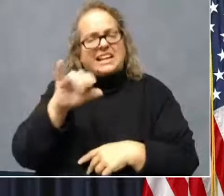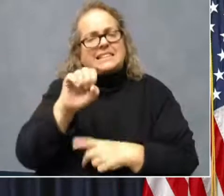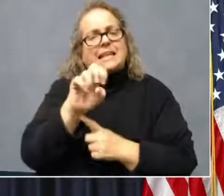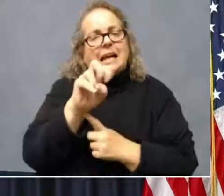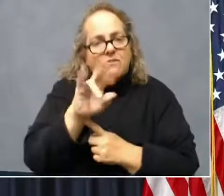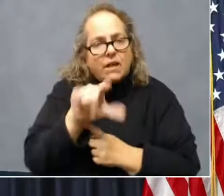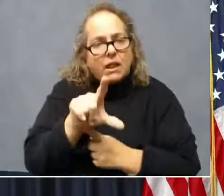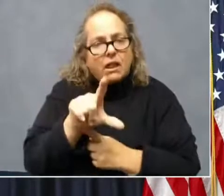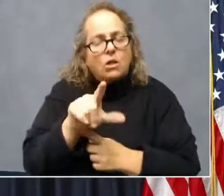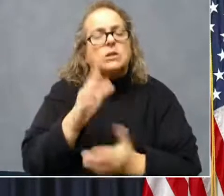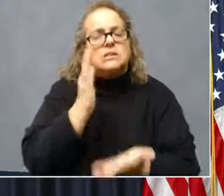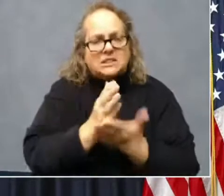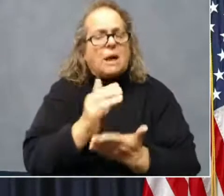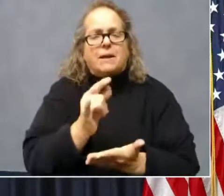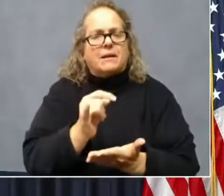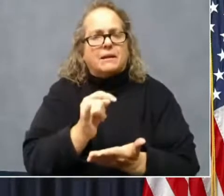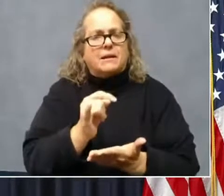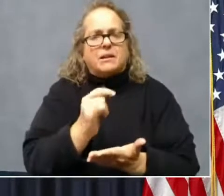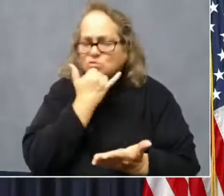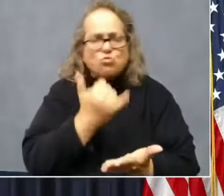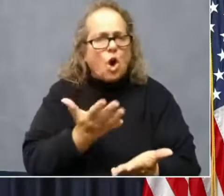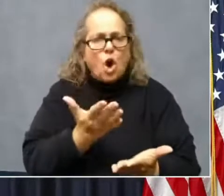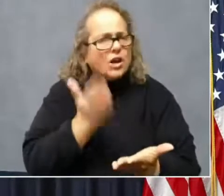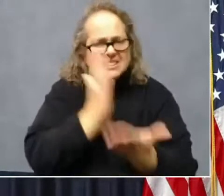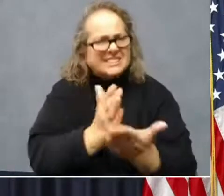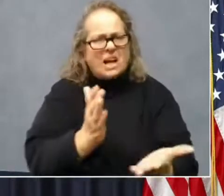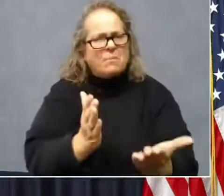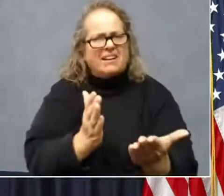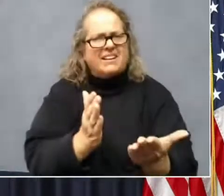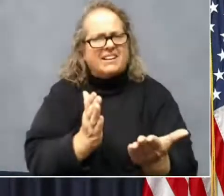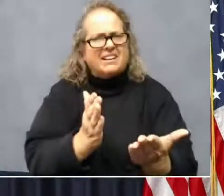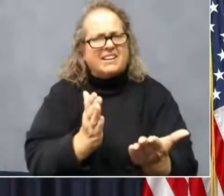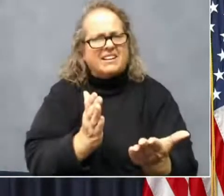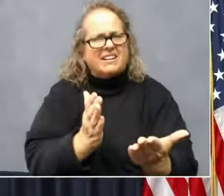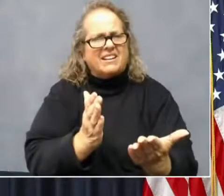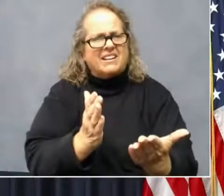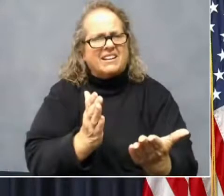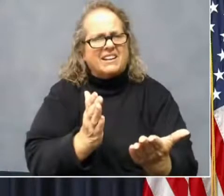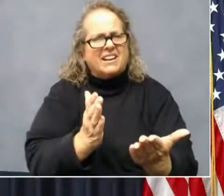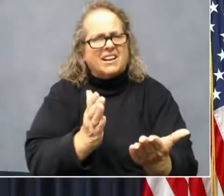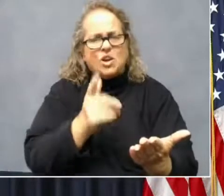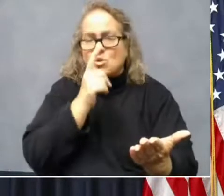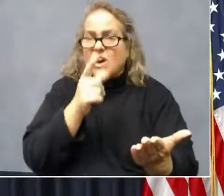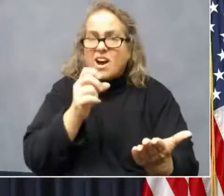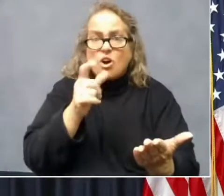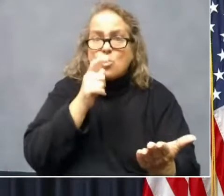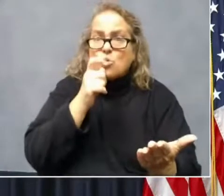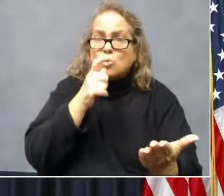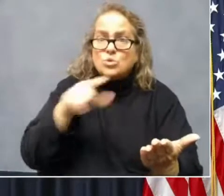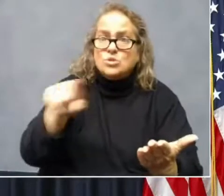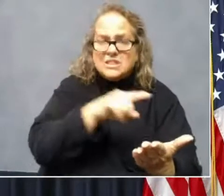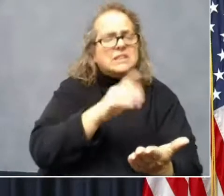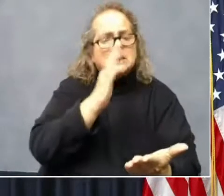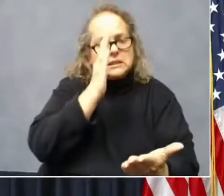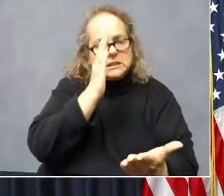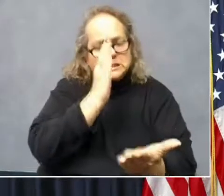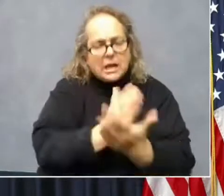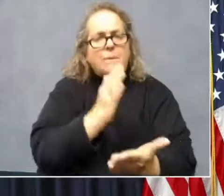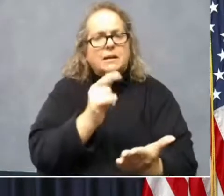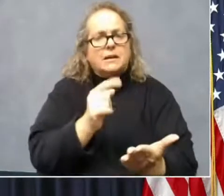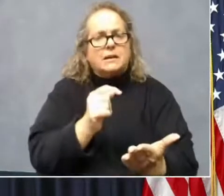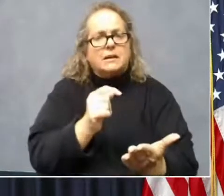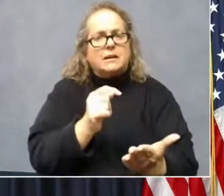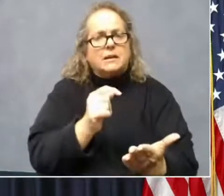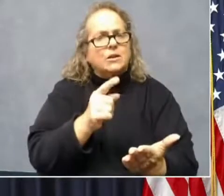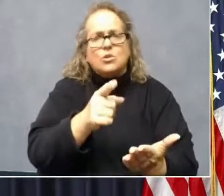it. Stop it. Whoever's out there doing this, stop it. You don't get to threaten people